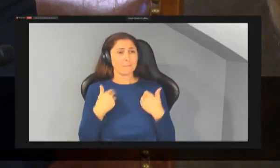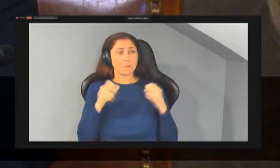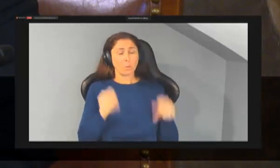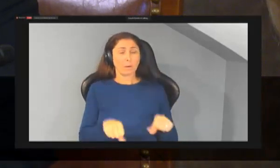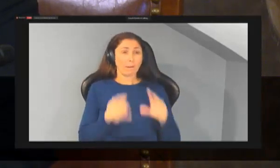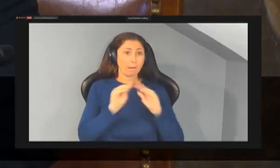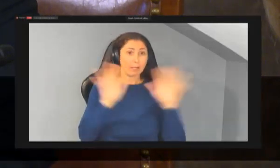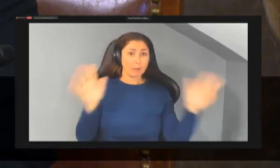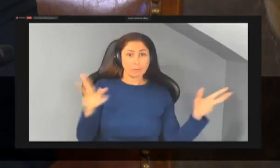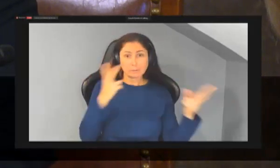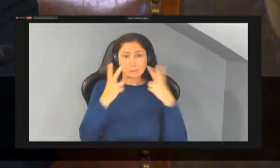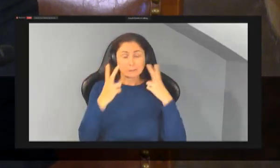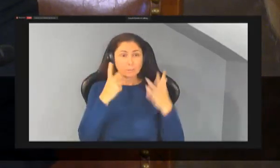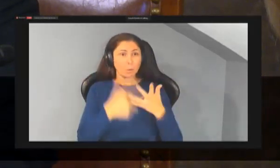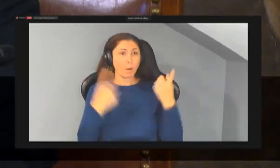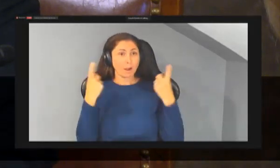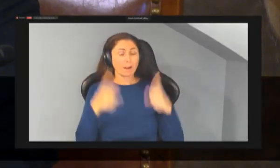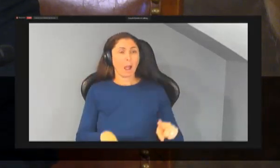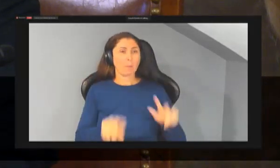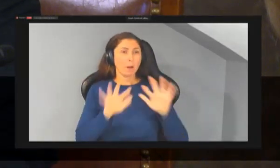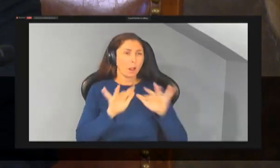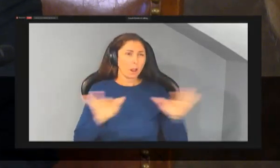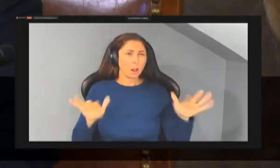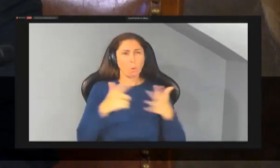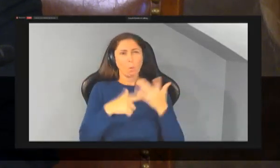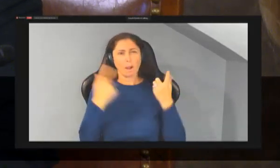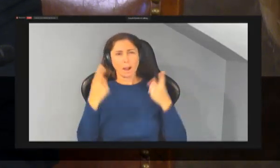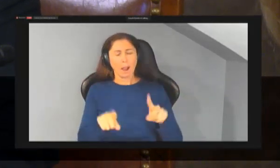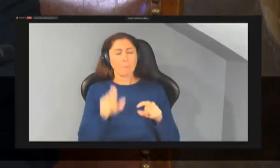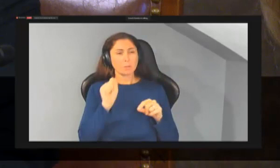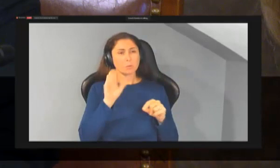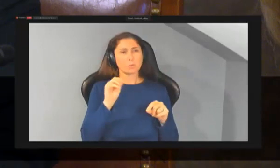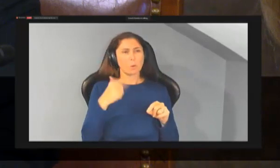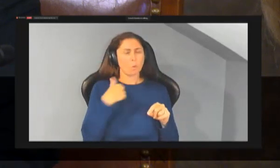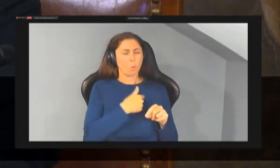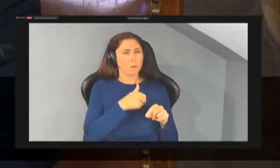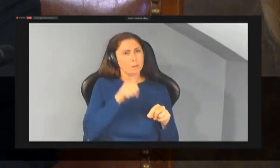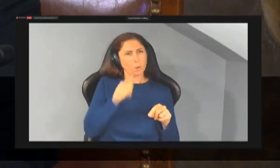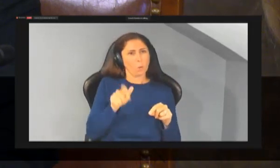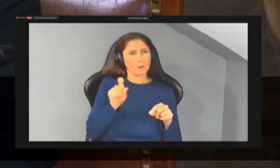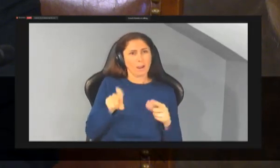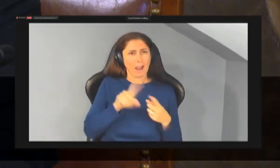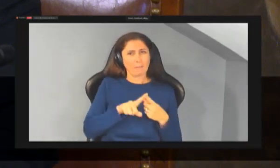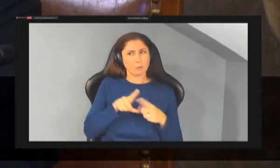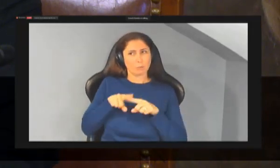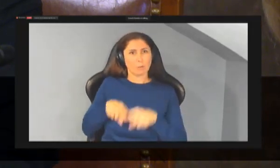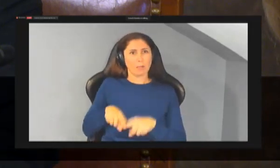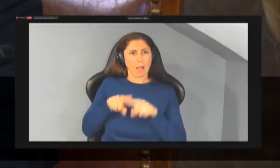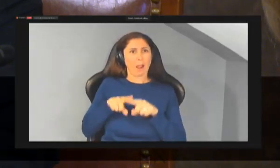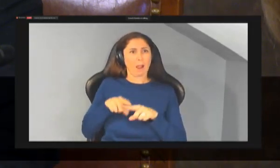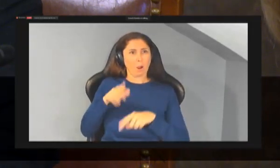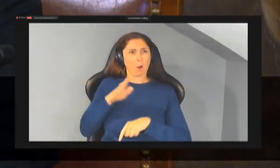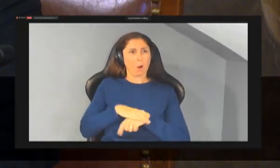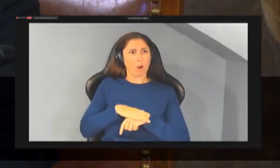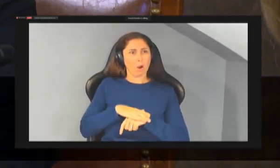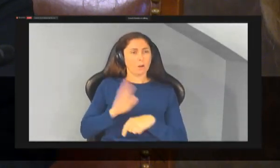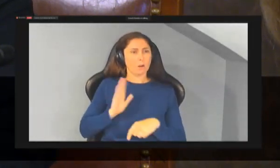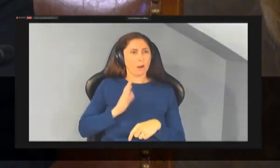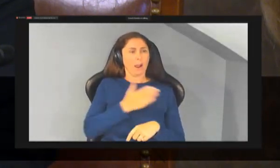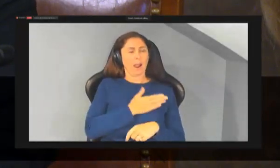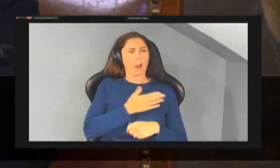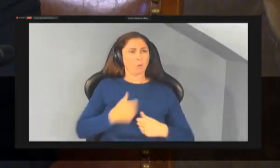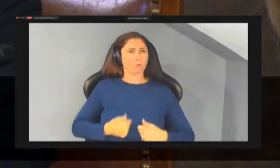see what happened, et cetera, what happened, you know, so that we don't necessarily have to rely on our residents